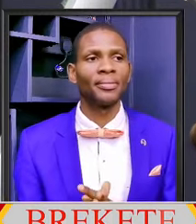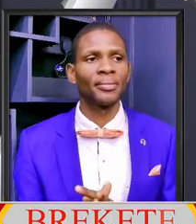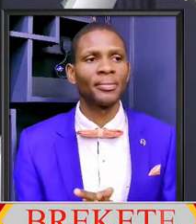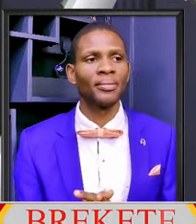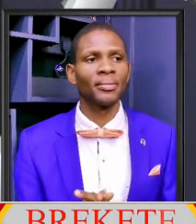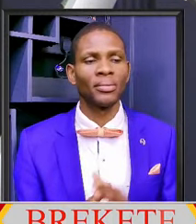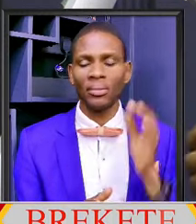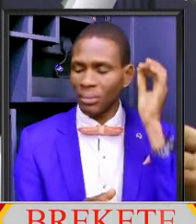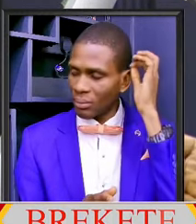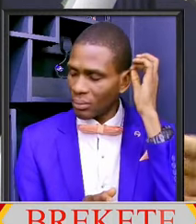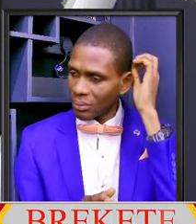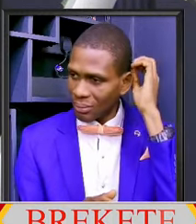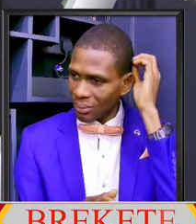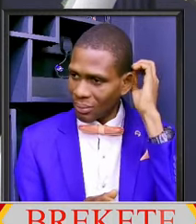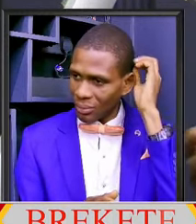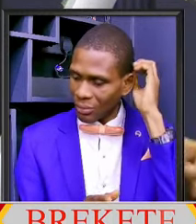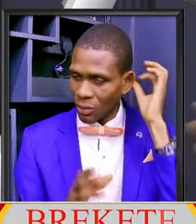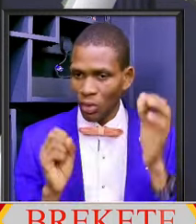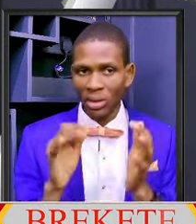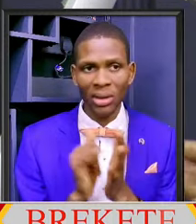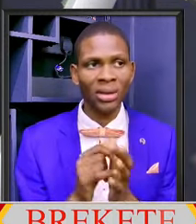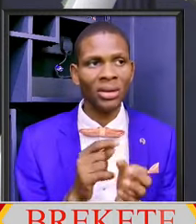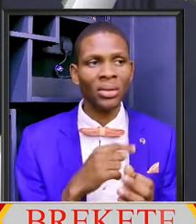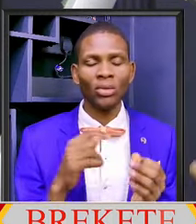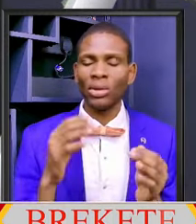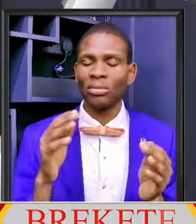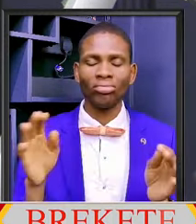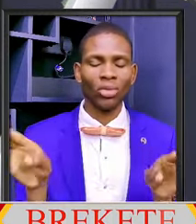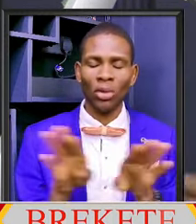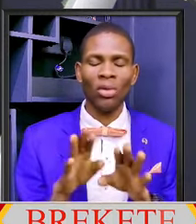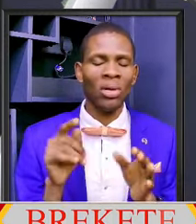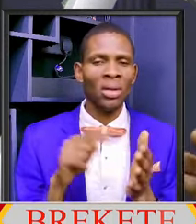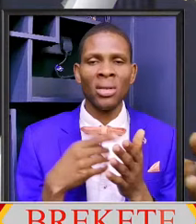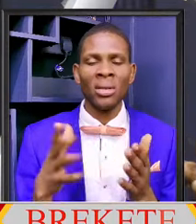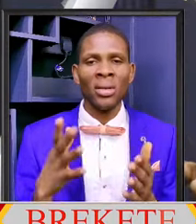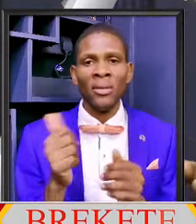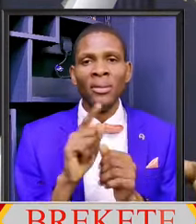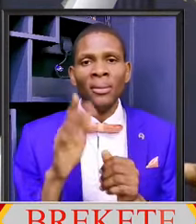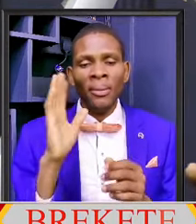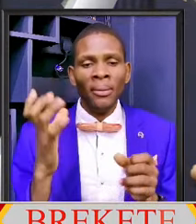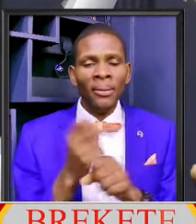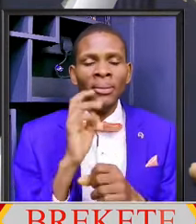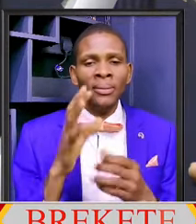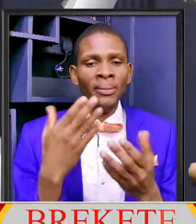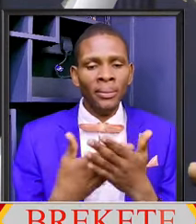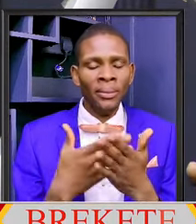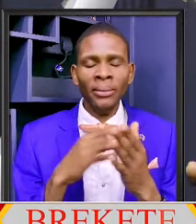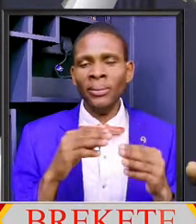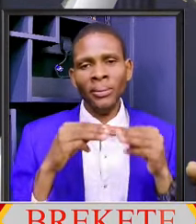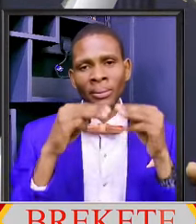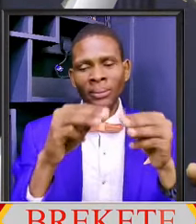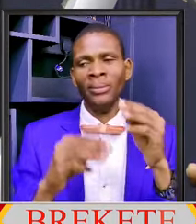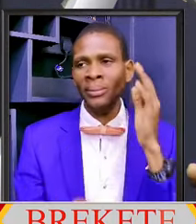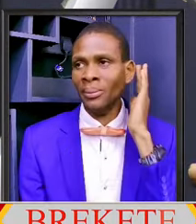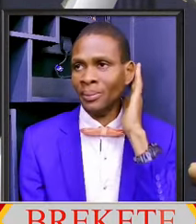Okay, sir. So that we go put this thing behind us. Everybody go get his own money, make him move on.